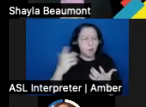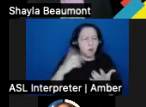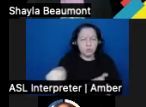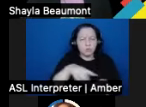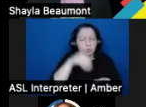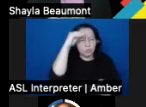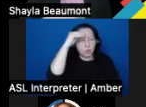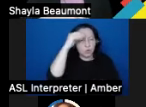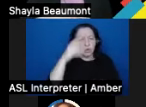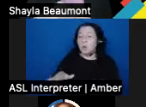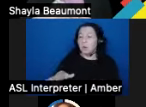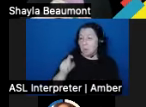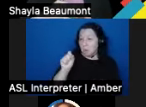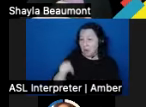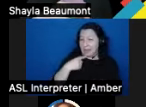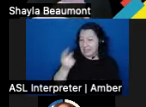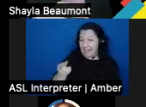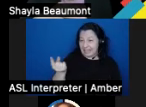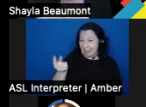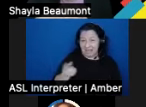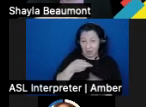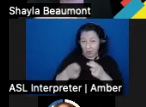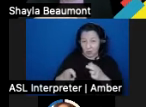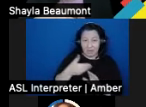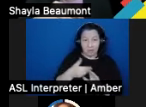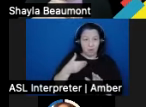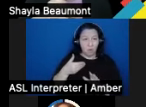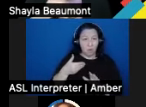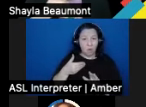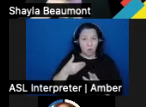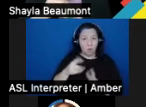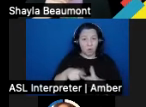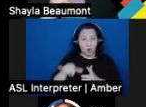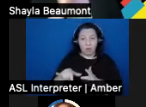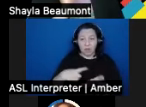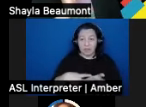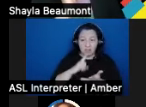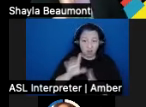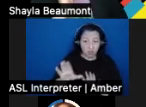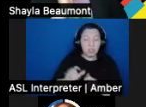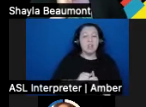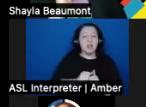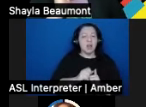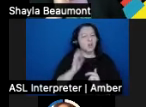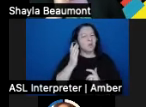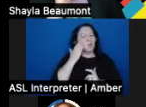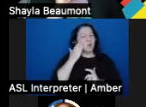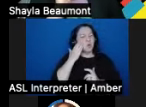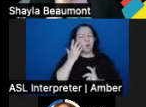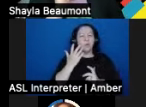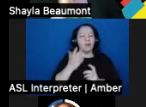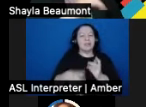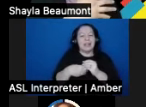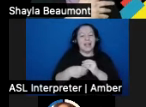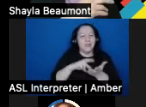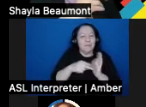Well, and if I could say something really quickly before we move into that, even Shayla, is like the connotation of all those words that folks were sharing,